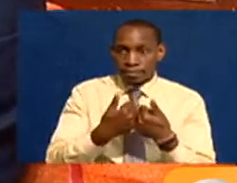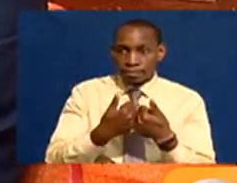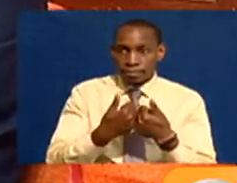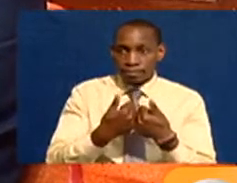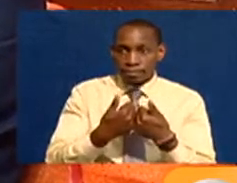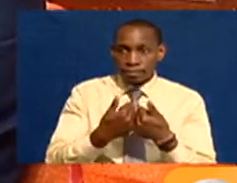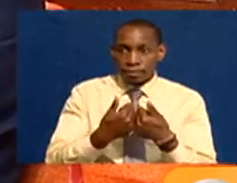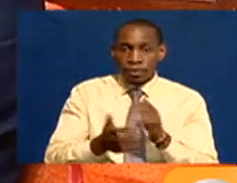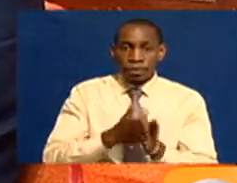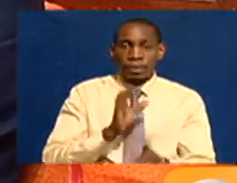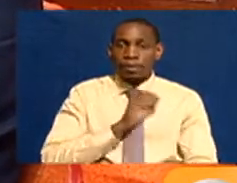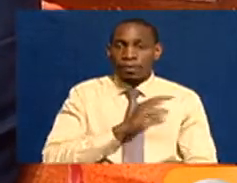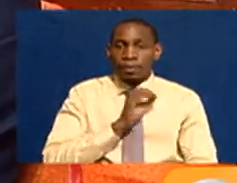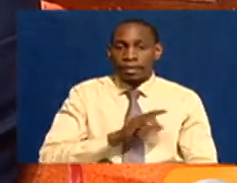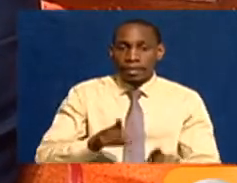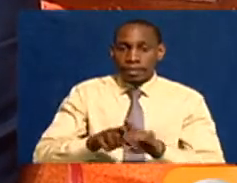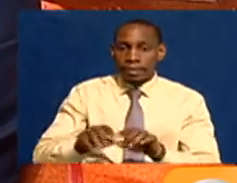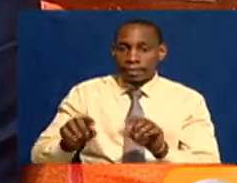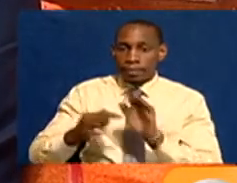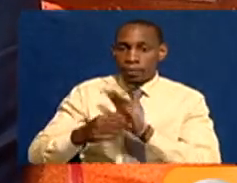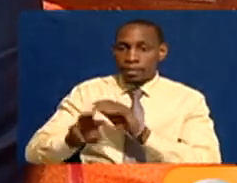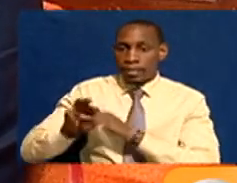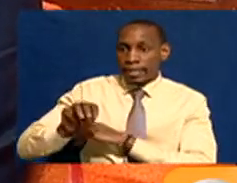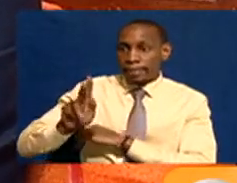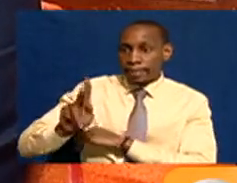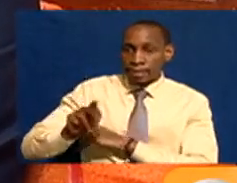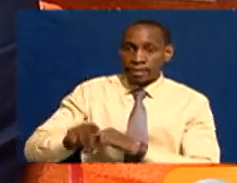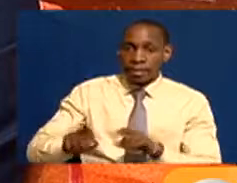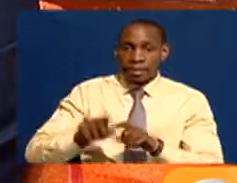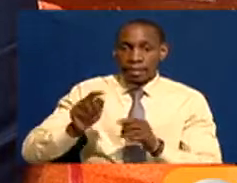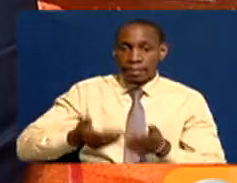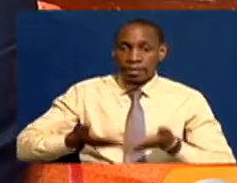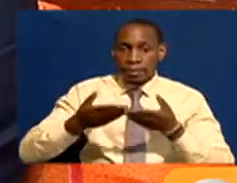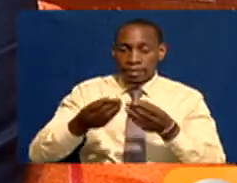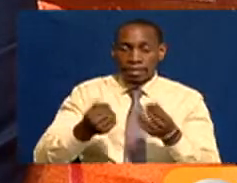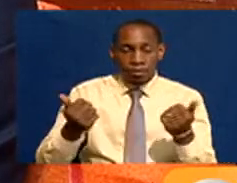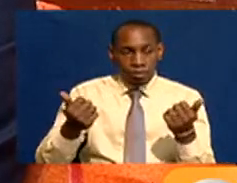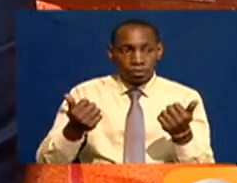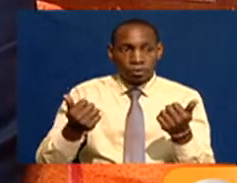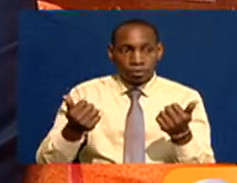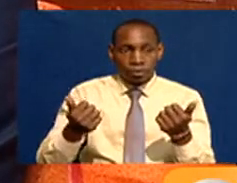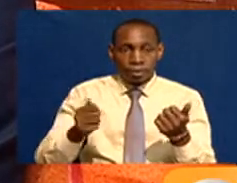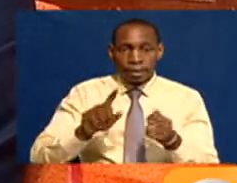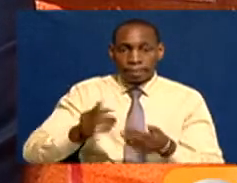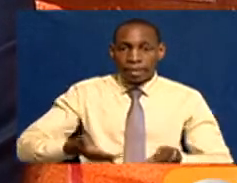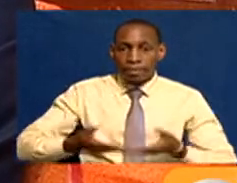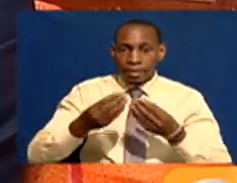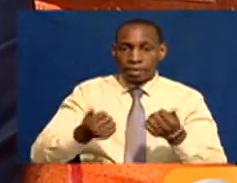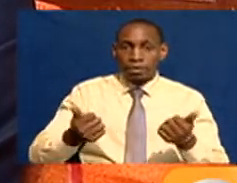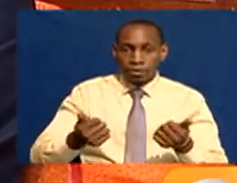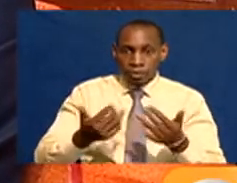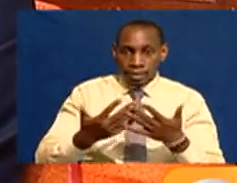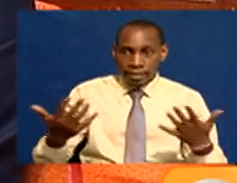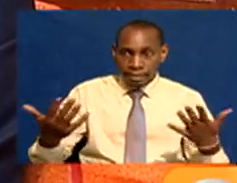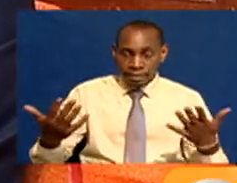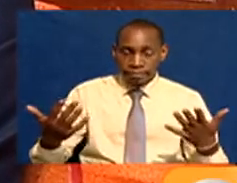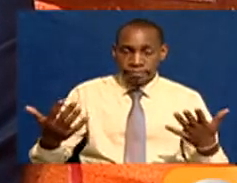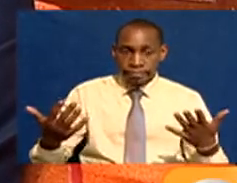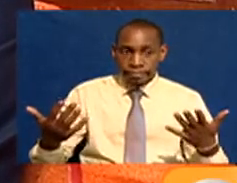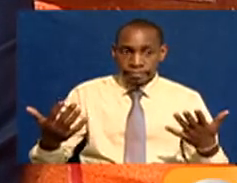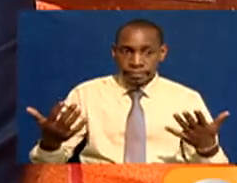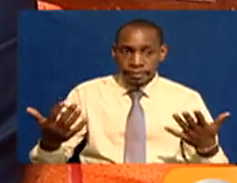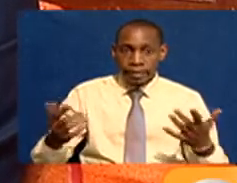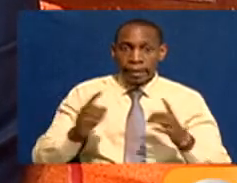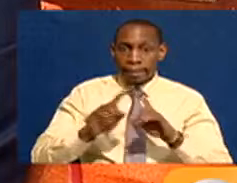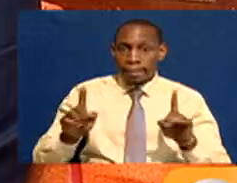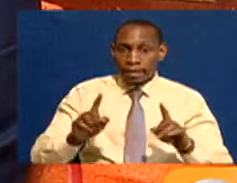being crybabies, like Moses said. We must provide solution. We must provide solution to these things. And